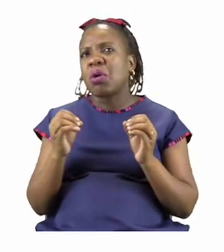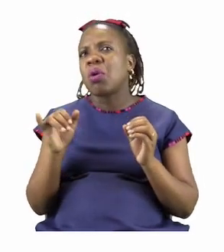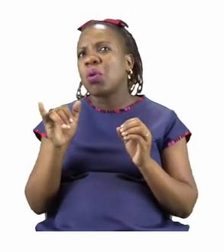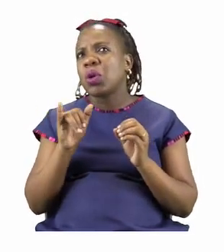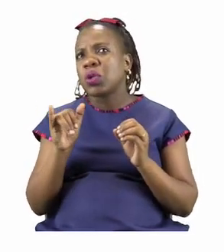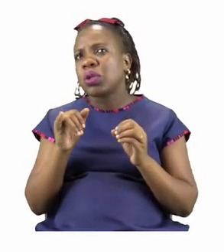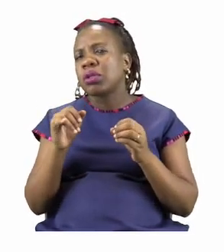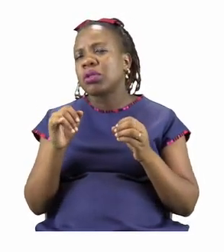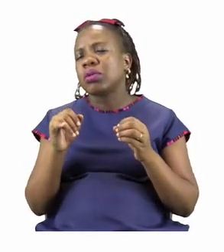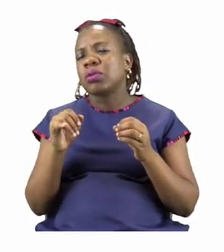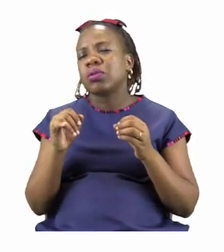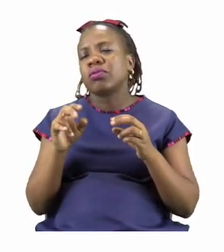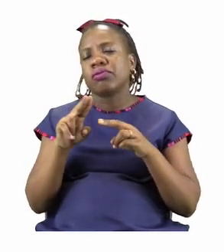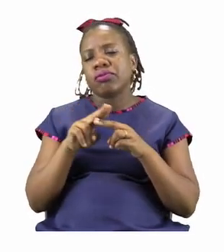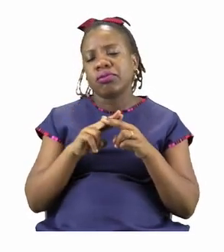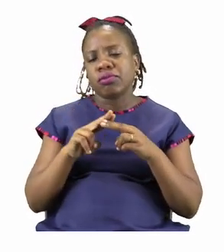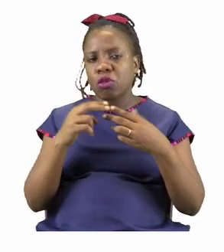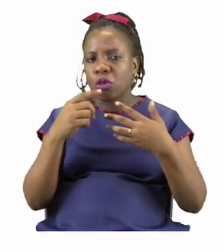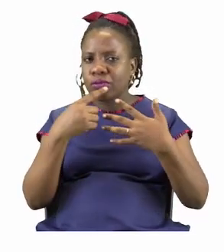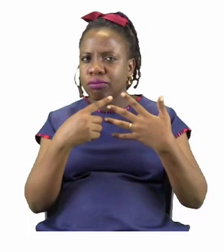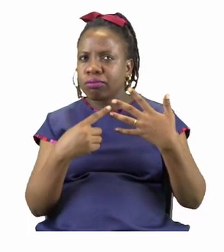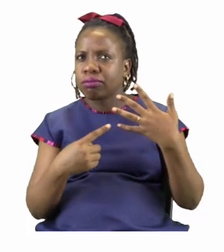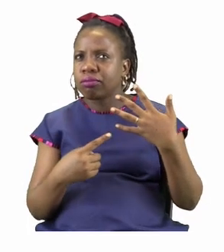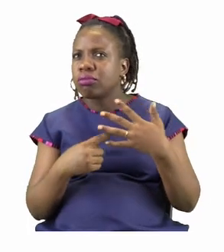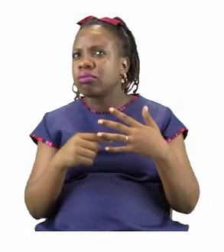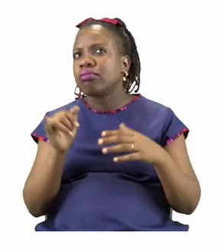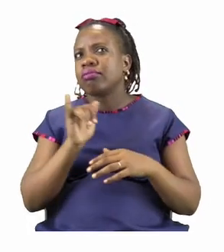you think we can use here?